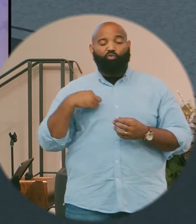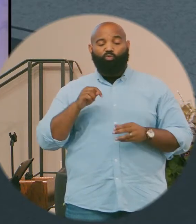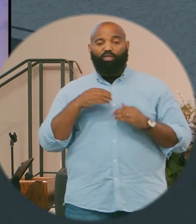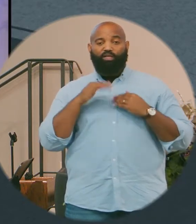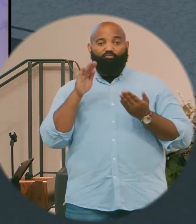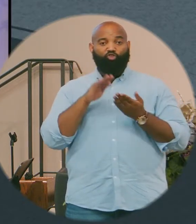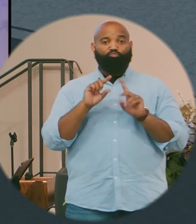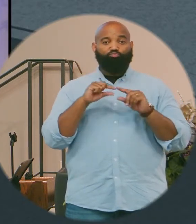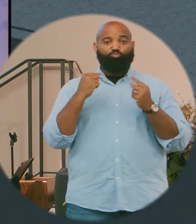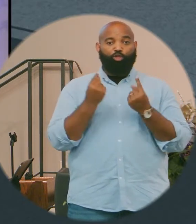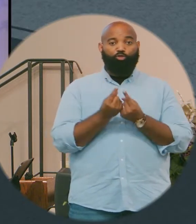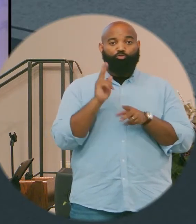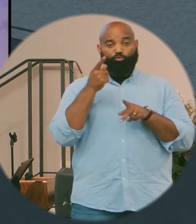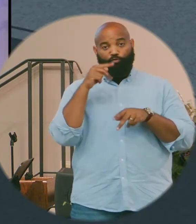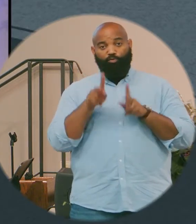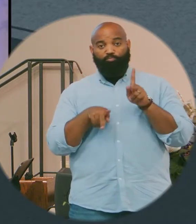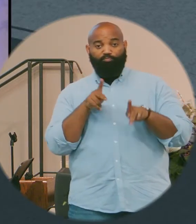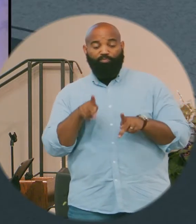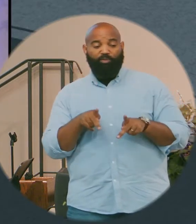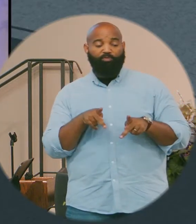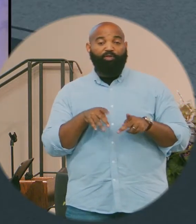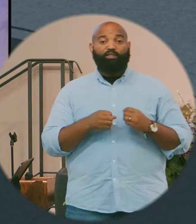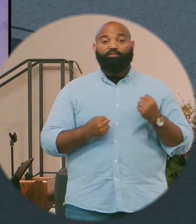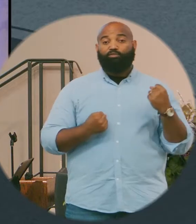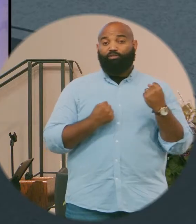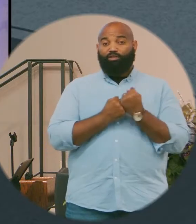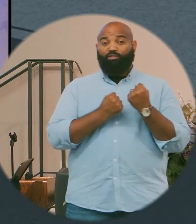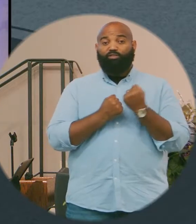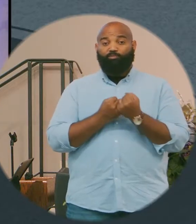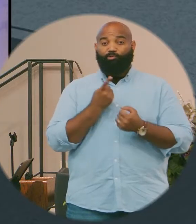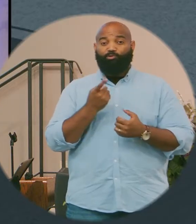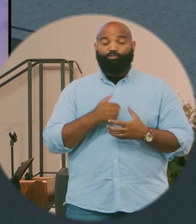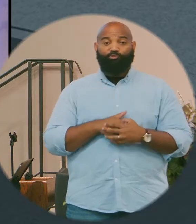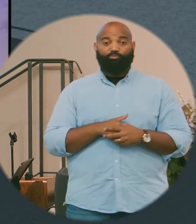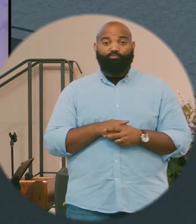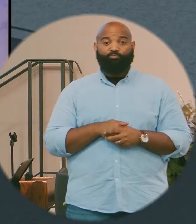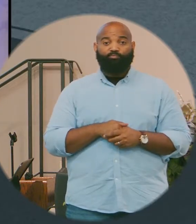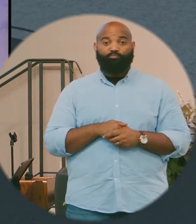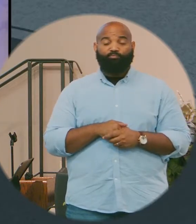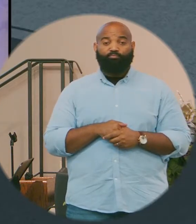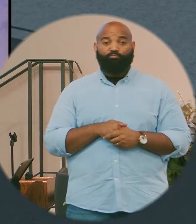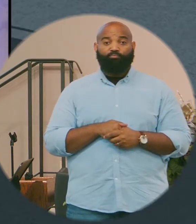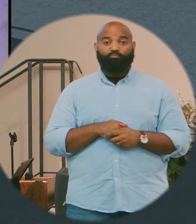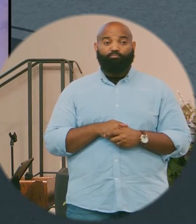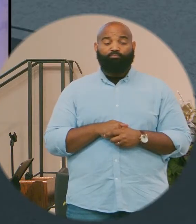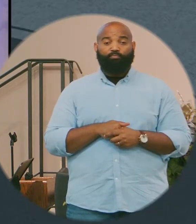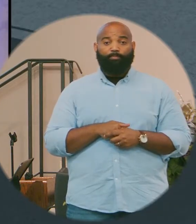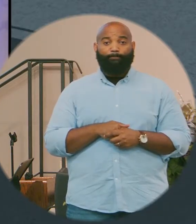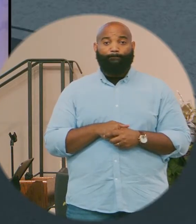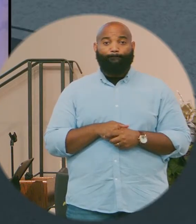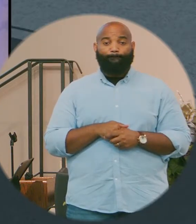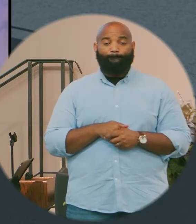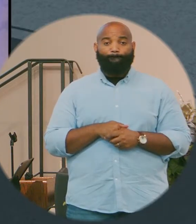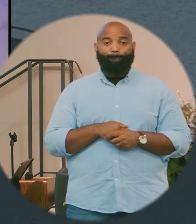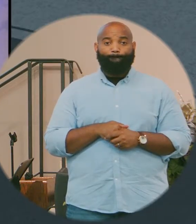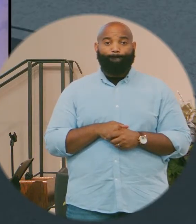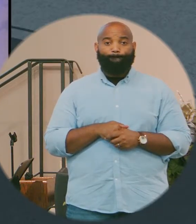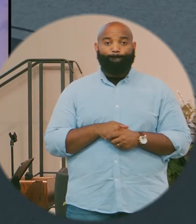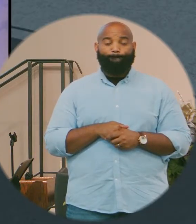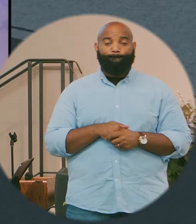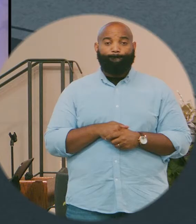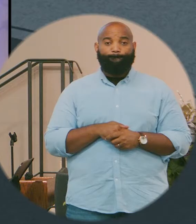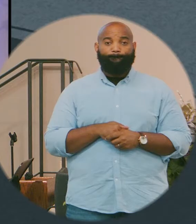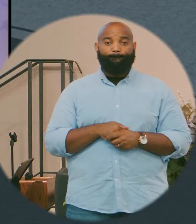up just so that you have a few people in your life that can help you walk this out. We have accountability and